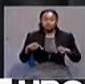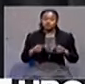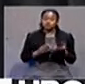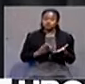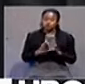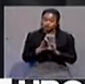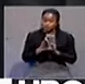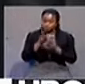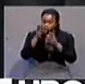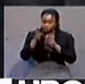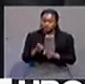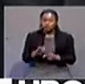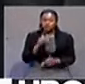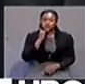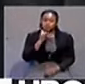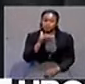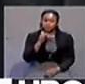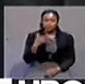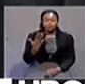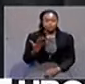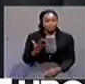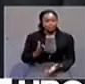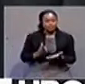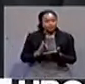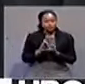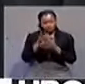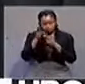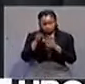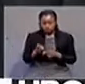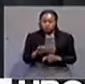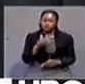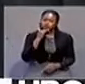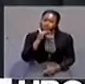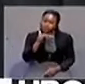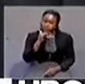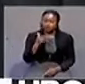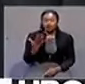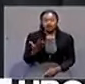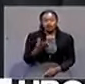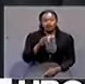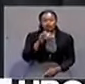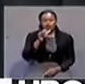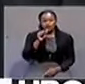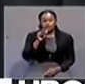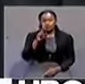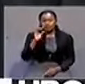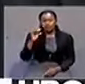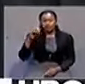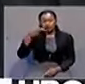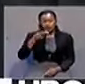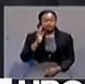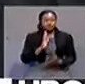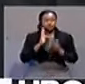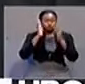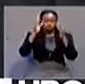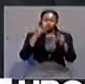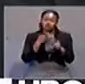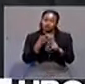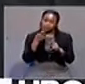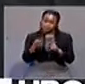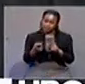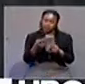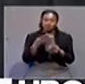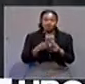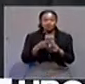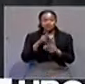Speaker. Right Honorable Speaker, the Archbishop of Kampala, the late Dr. Cyprian Kizito